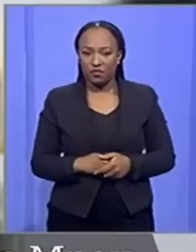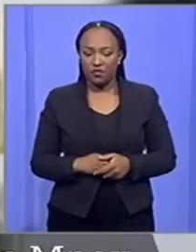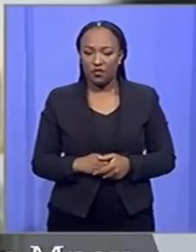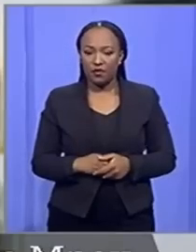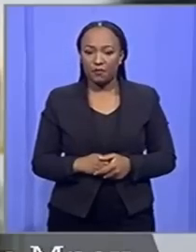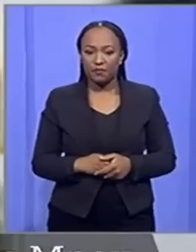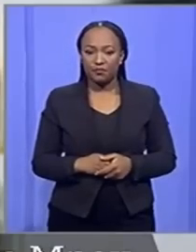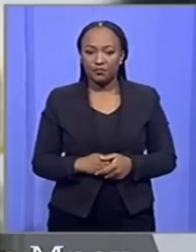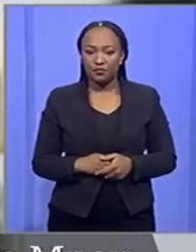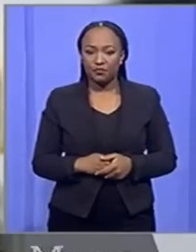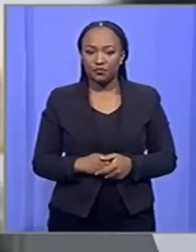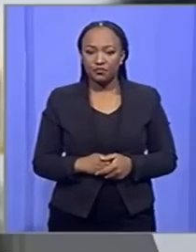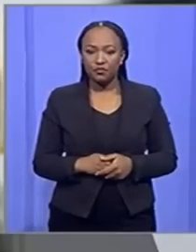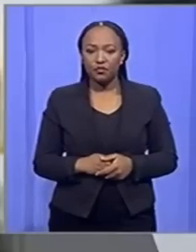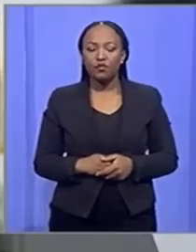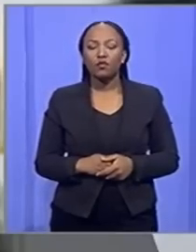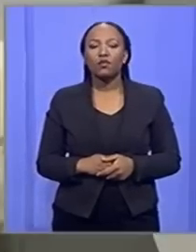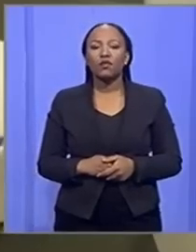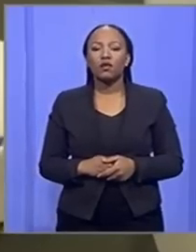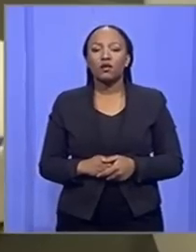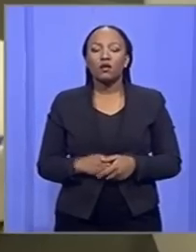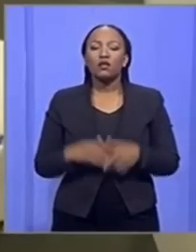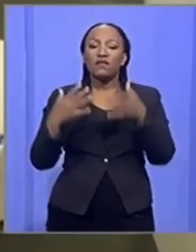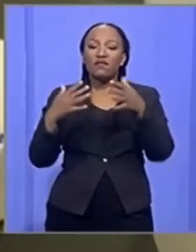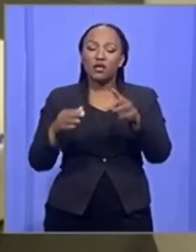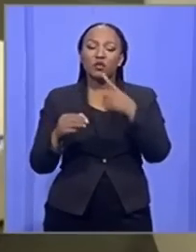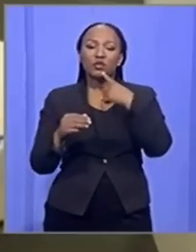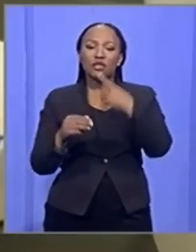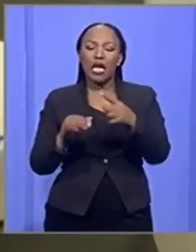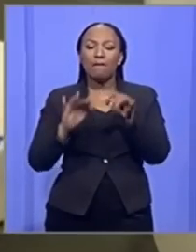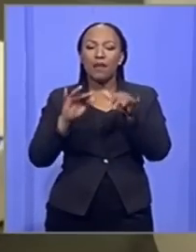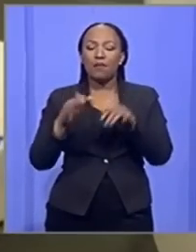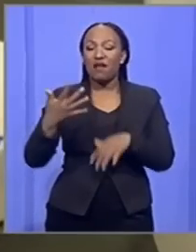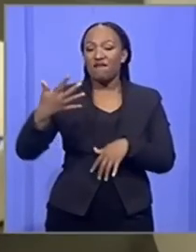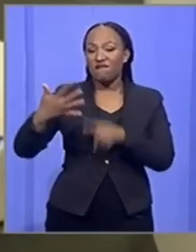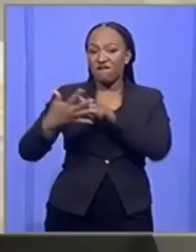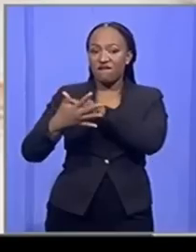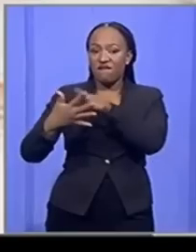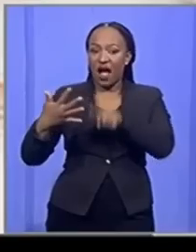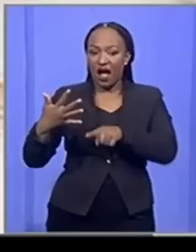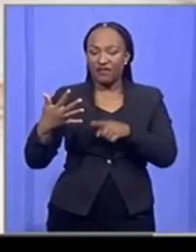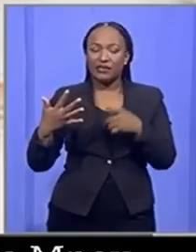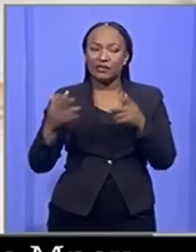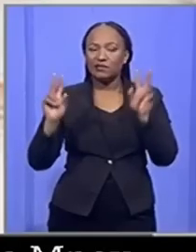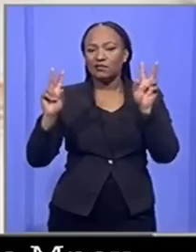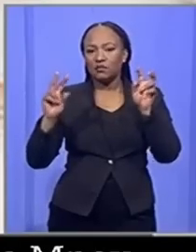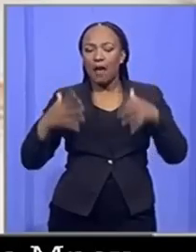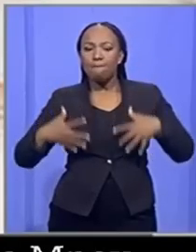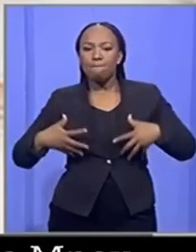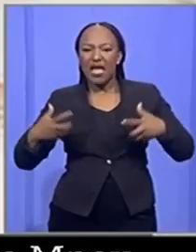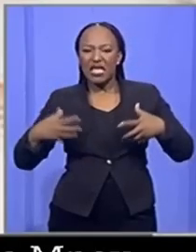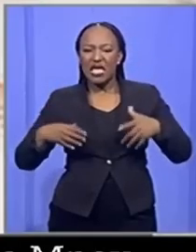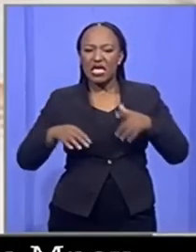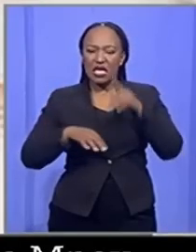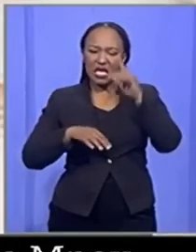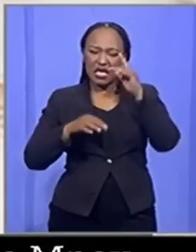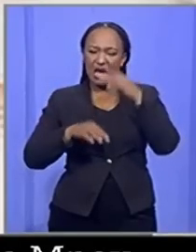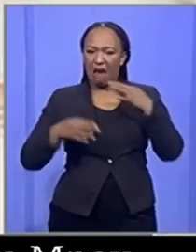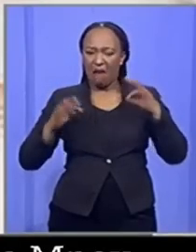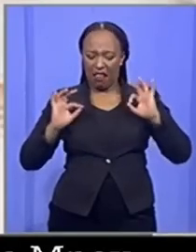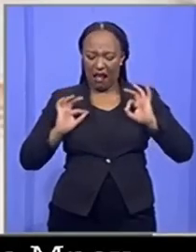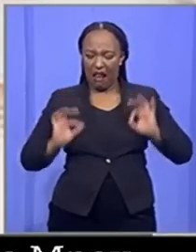Go netefaditšwe gore go na le batho ba bahlano bao ba nago le bolwetši bja monkeypox ka Gauteng le KwaZulu-Natal. In the